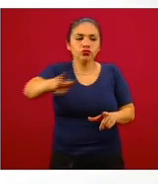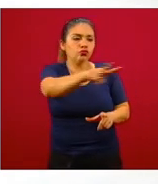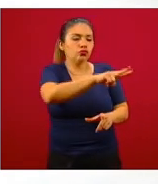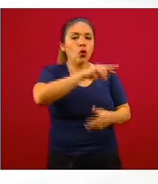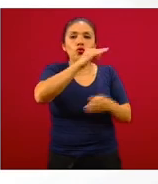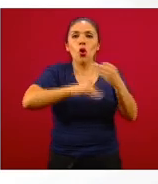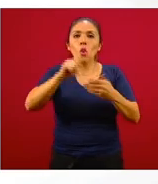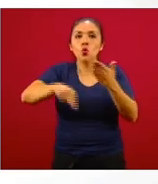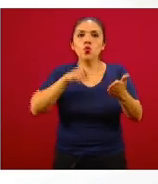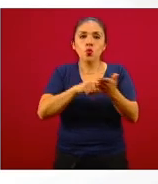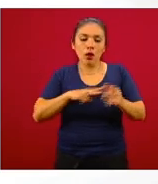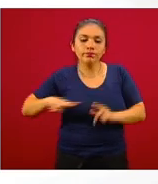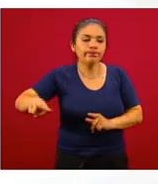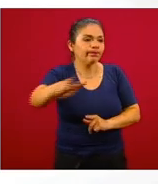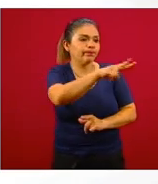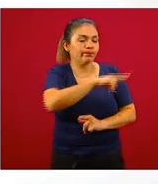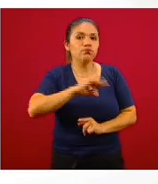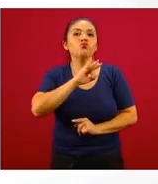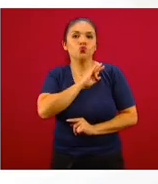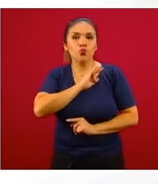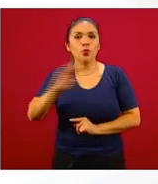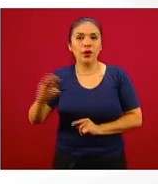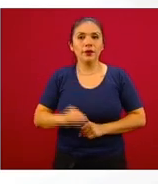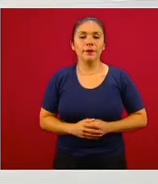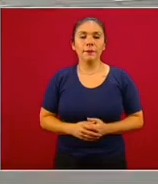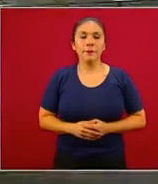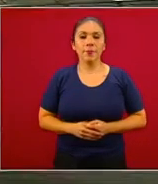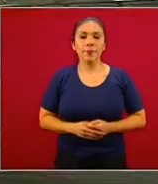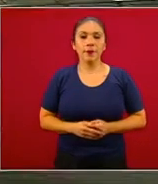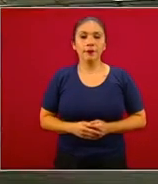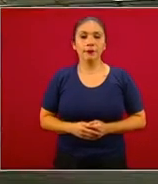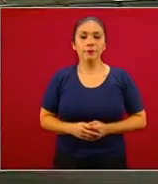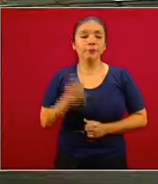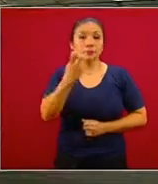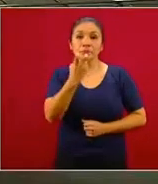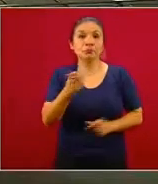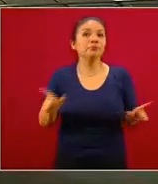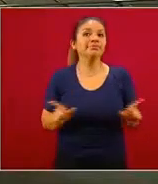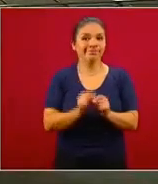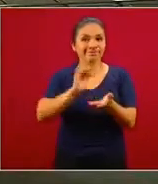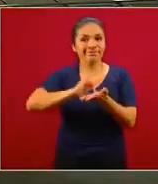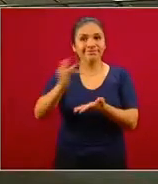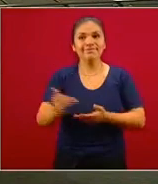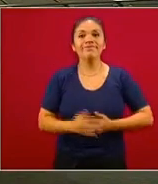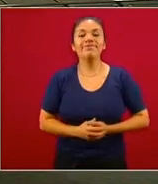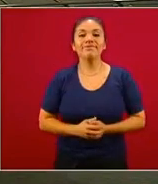there's a greater visibility so that they can see all around them. That's all. Thank you.